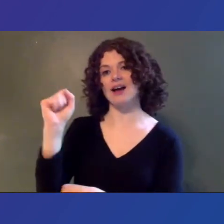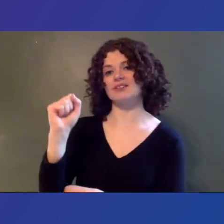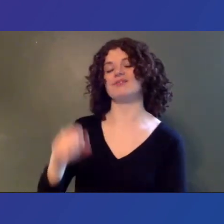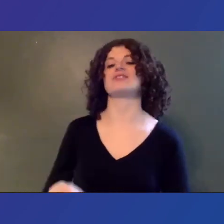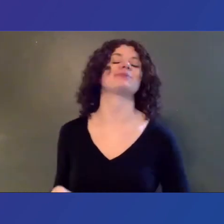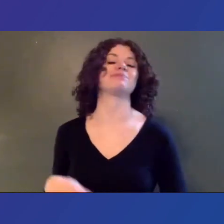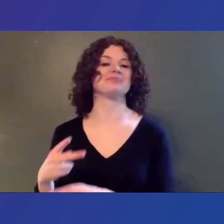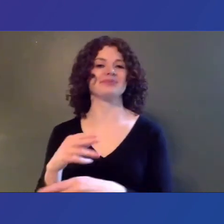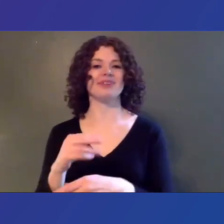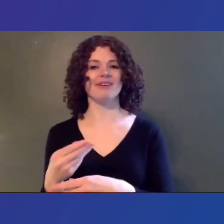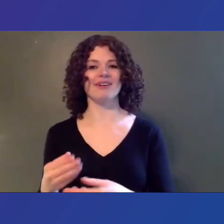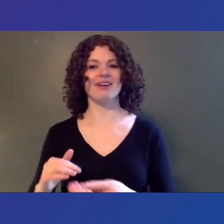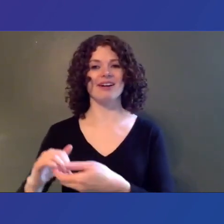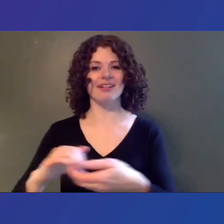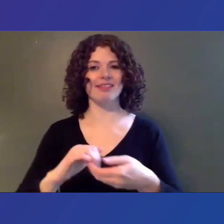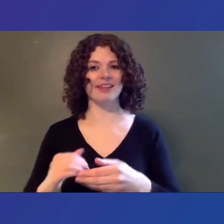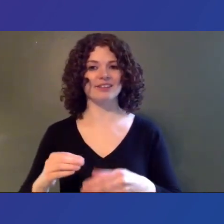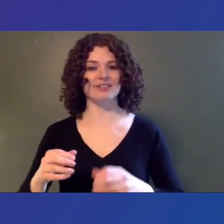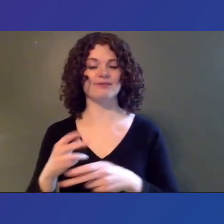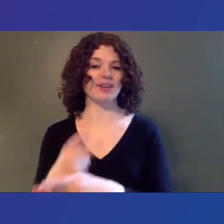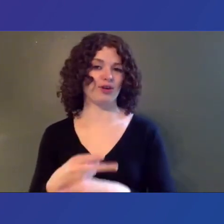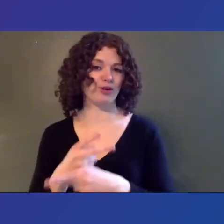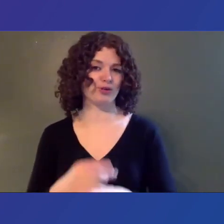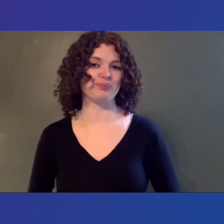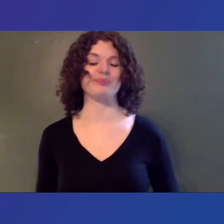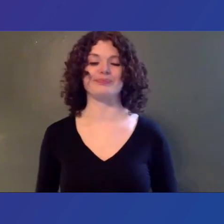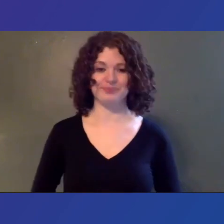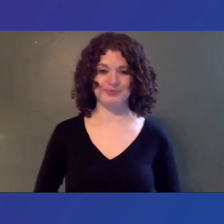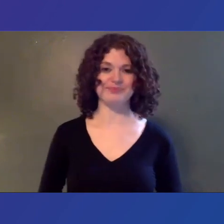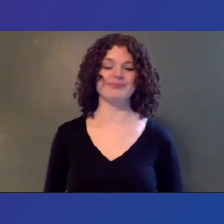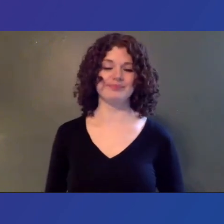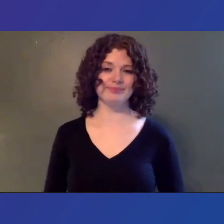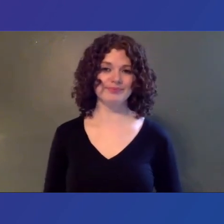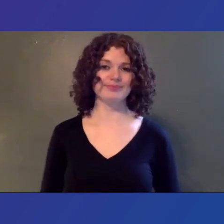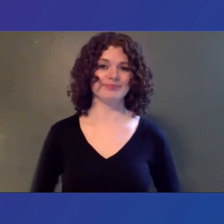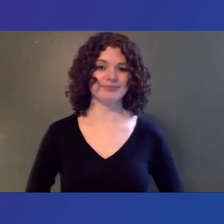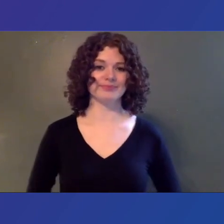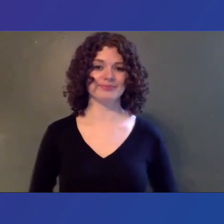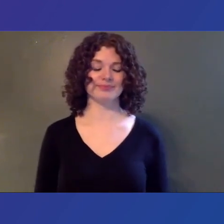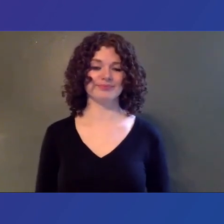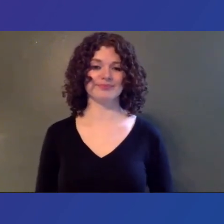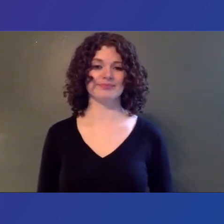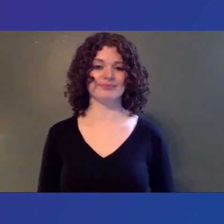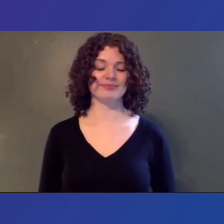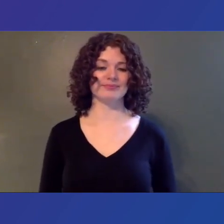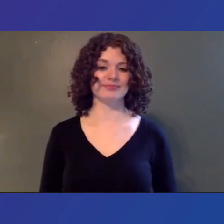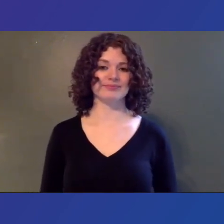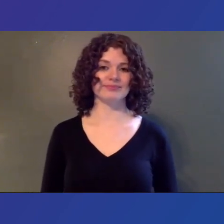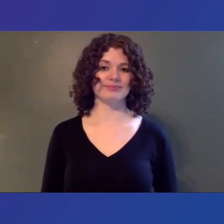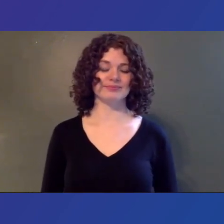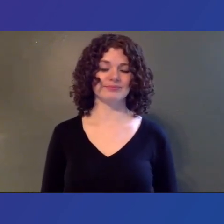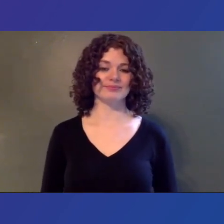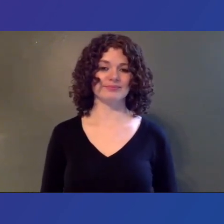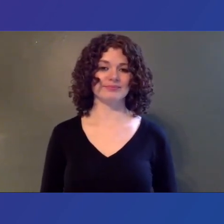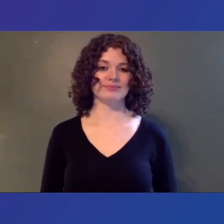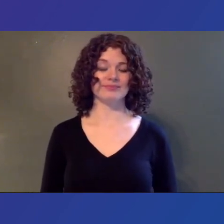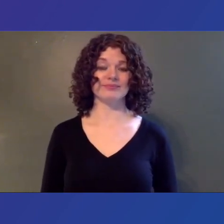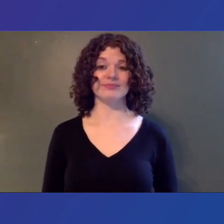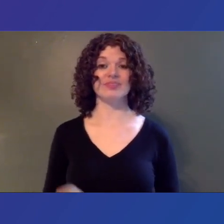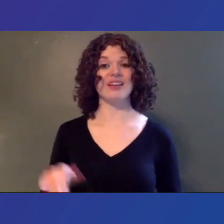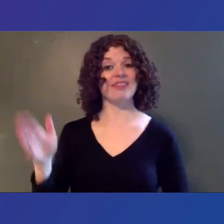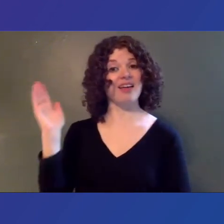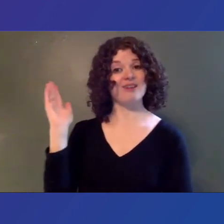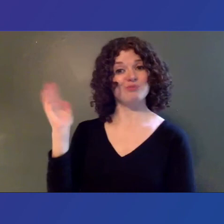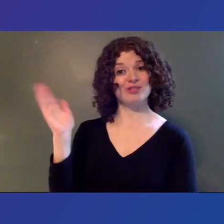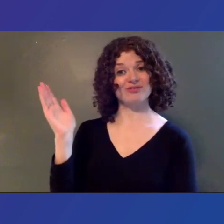the evolution of dance activism and an ethos of collective care in the United States. The presentation will